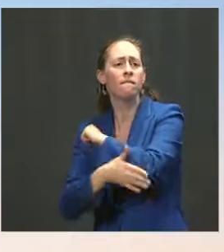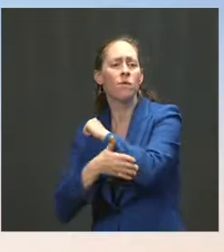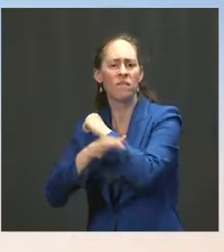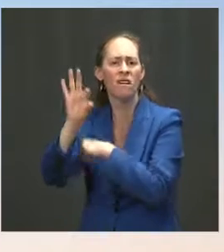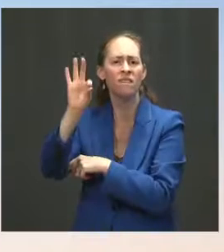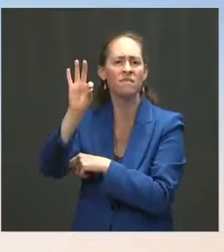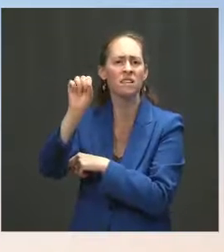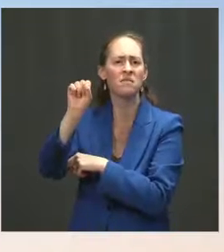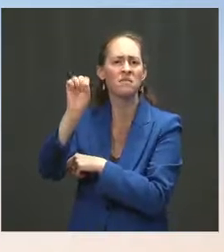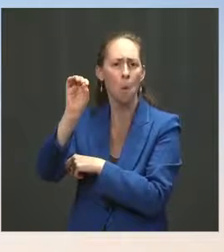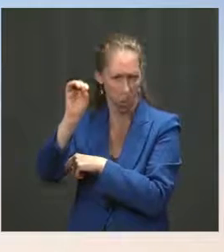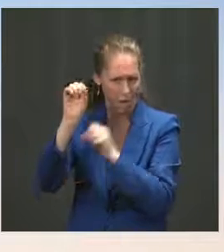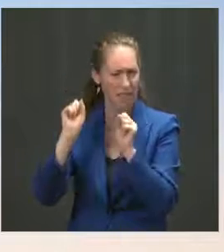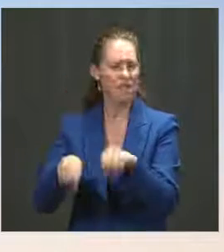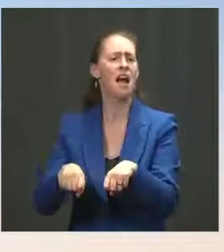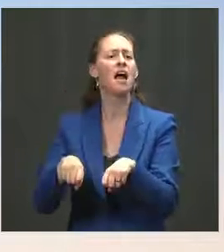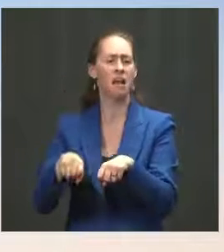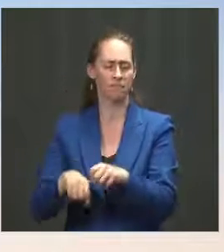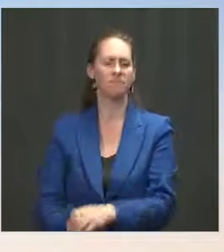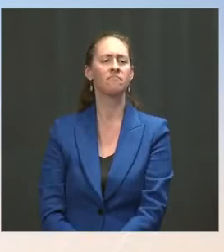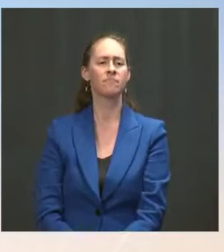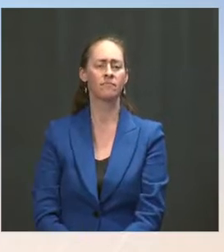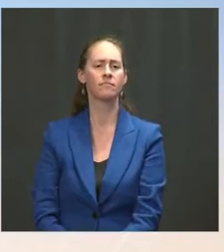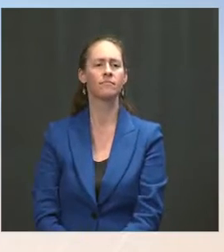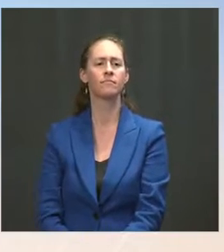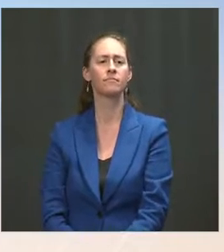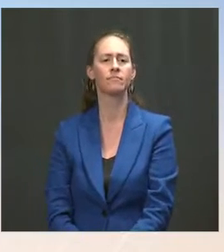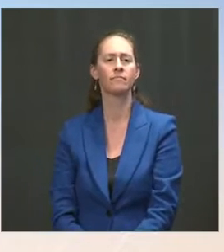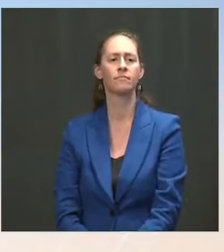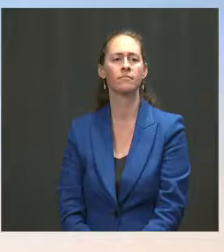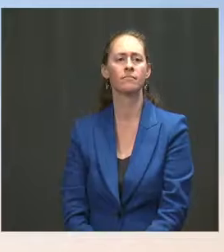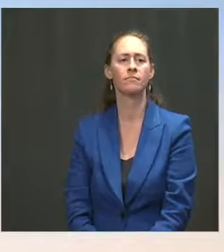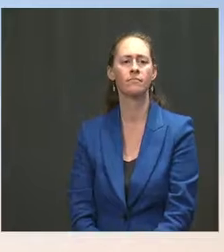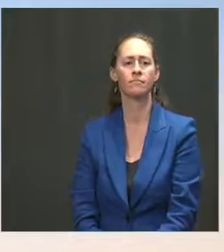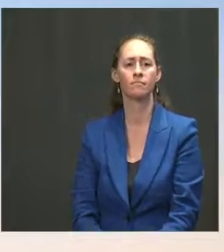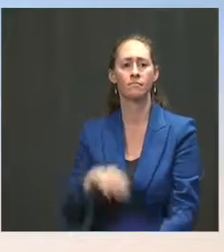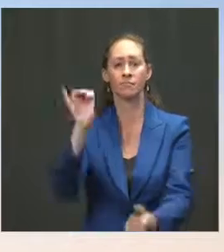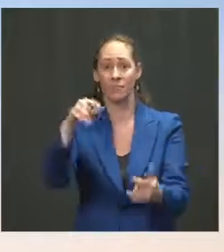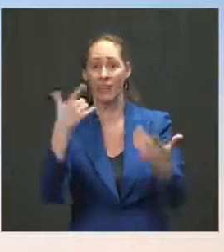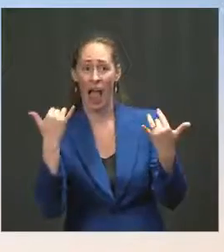as well. And those are all on the slate of nominees we're pushing to move forward. Obama